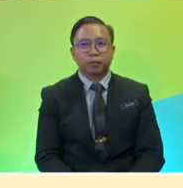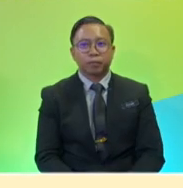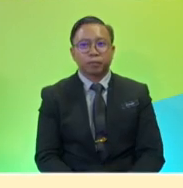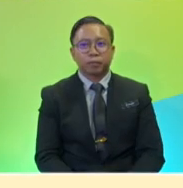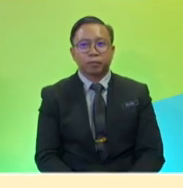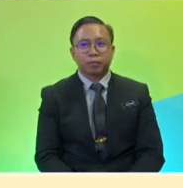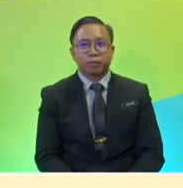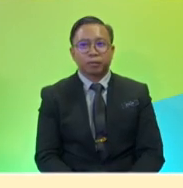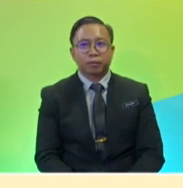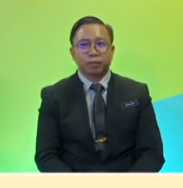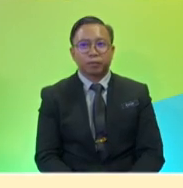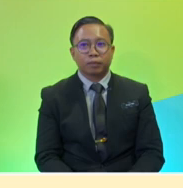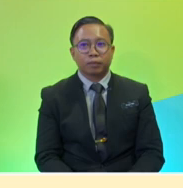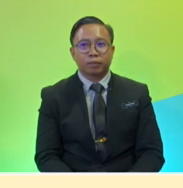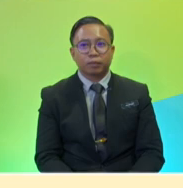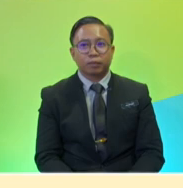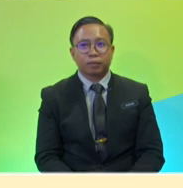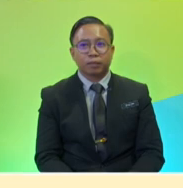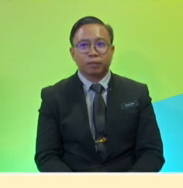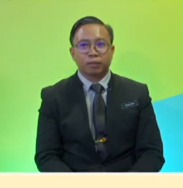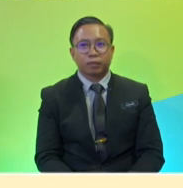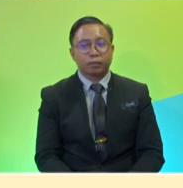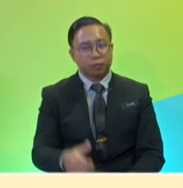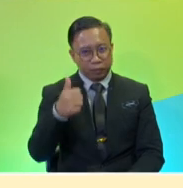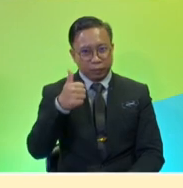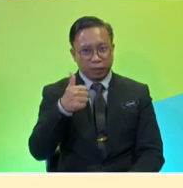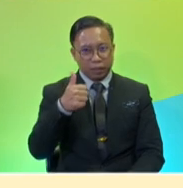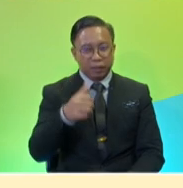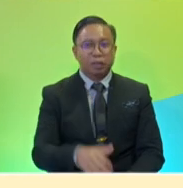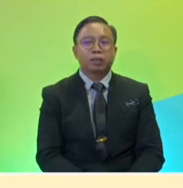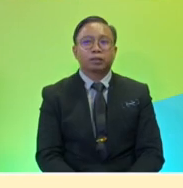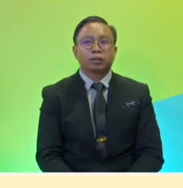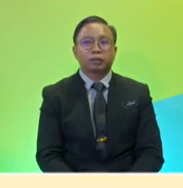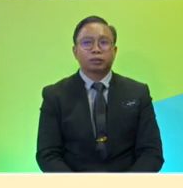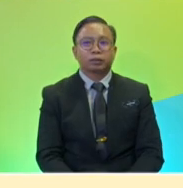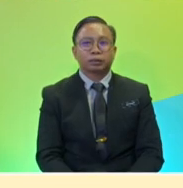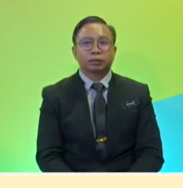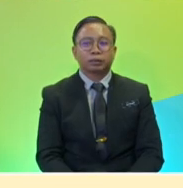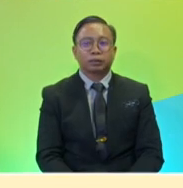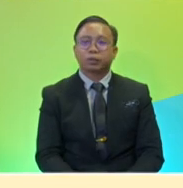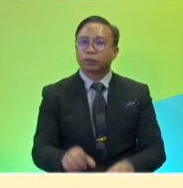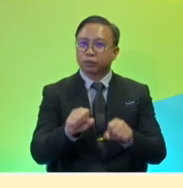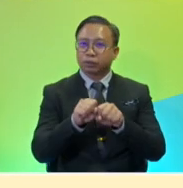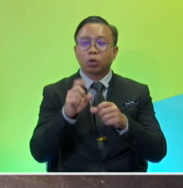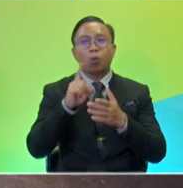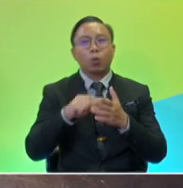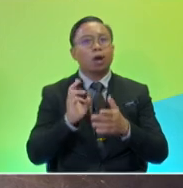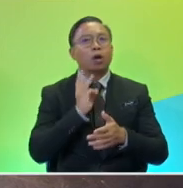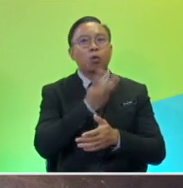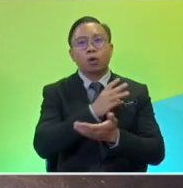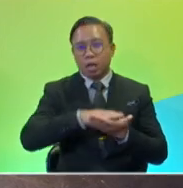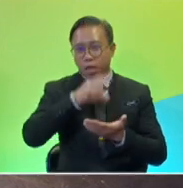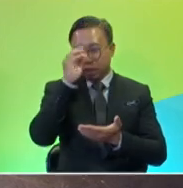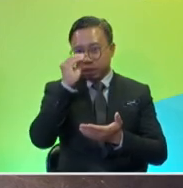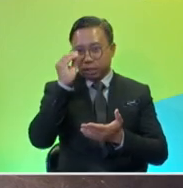Where's the thumbs up? Alamak, Kaisara, Uma, Husna. Okay. Very good. So, teacher, what are we learning today,